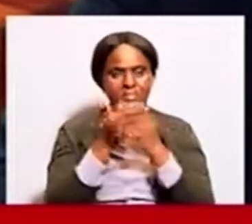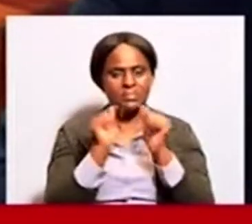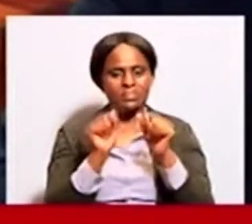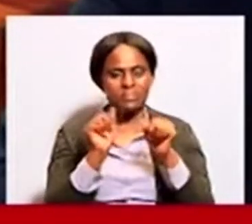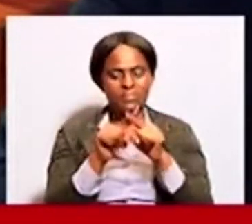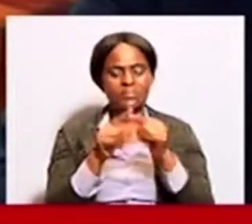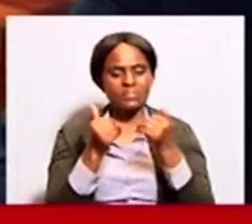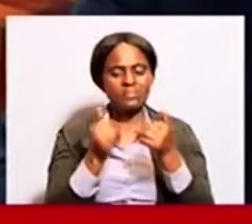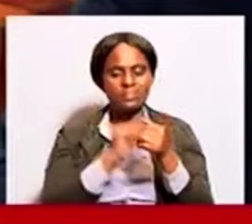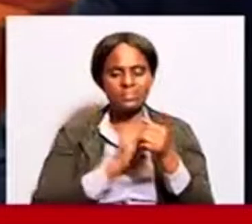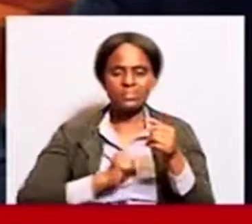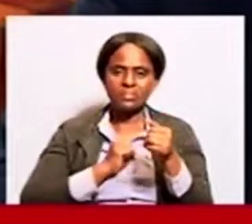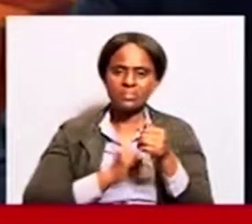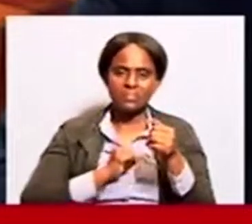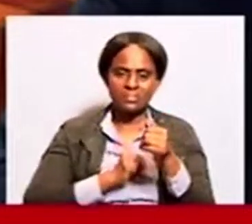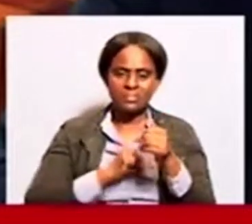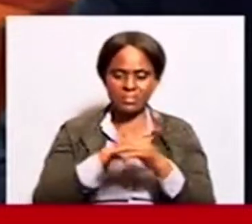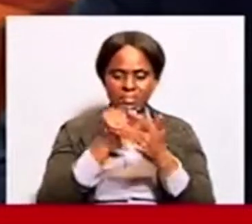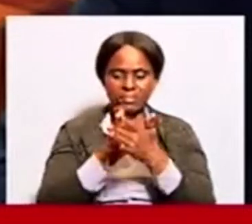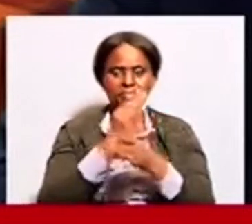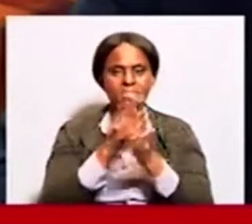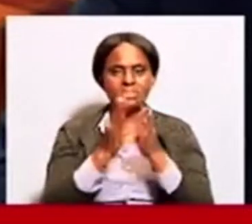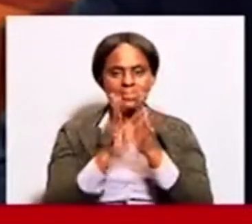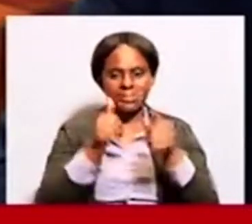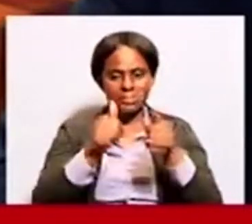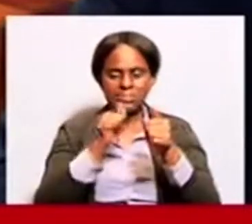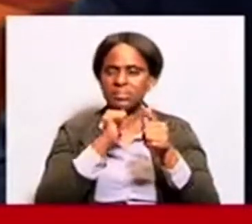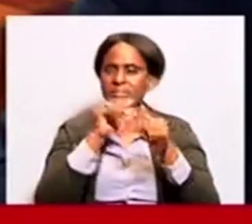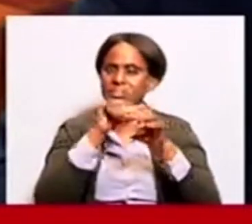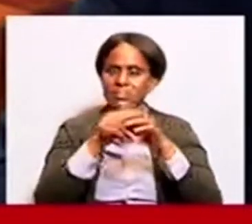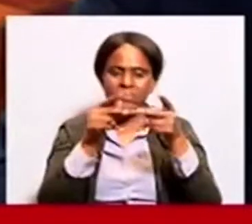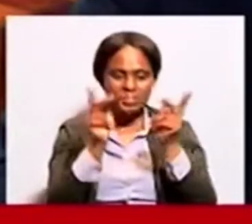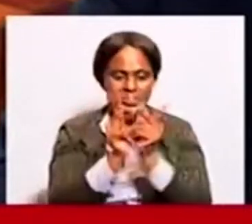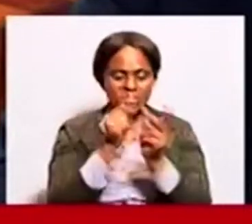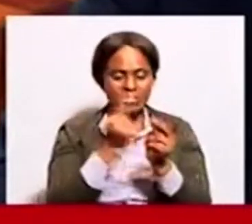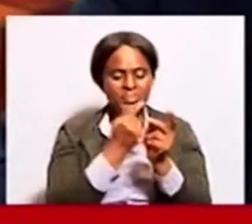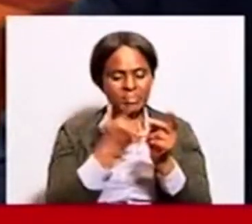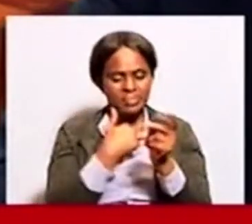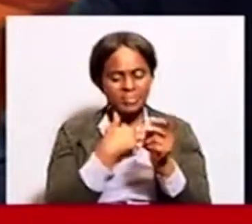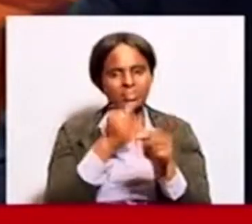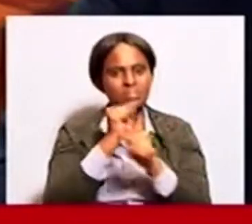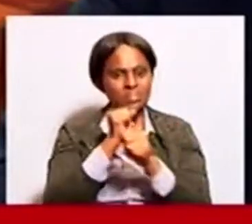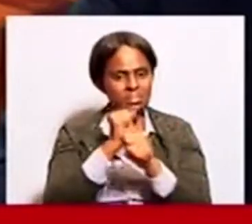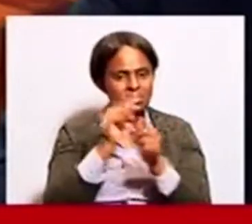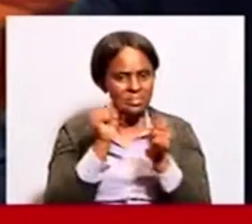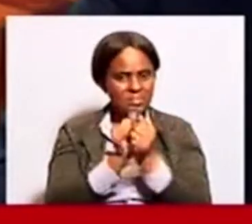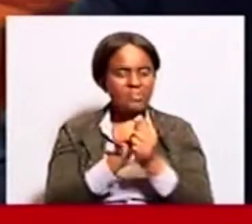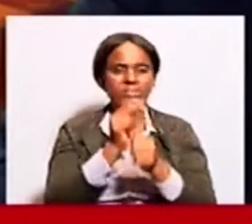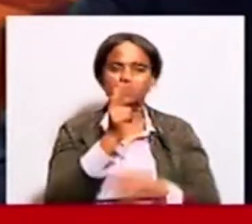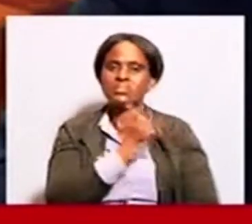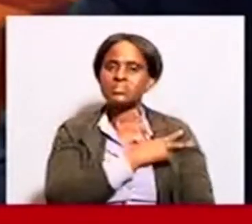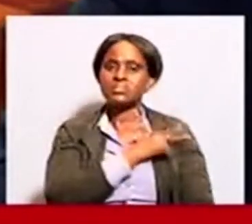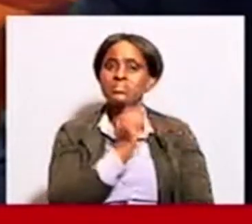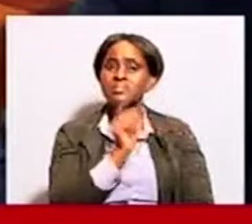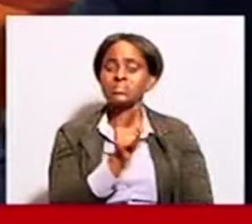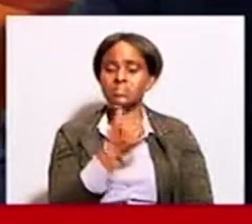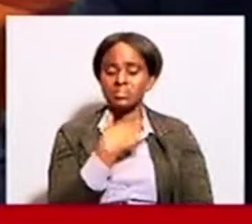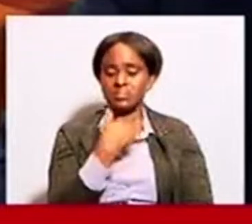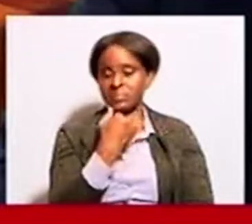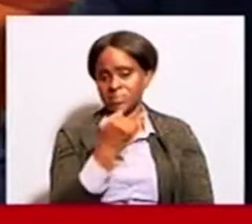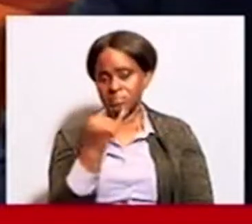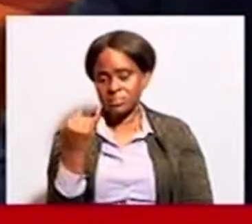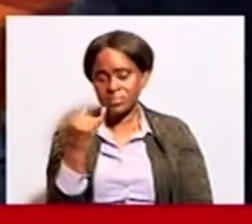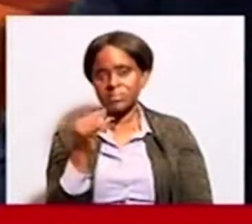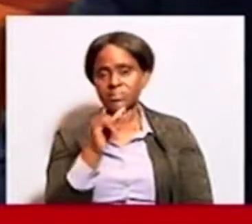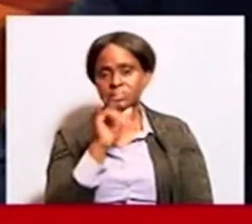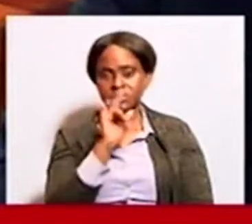But unfortunately, the contractor himself wasn't on site, and we only had a word with the foreman. So there was issues, of